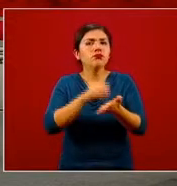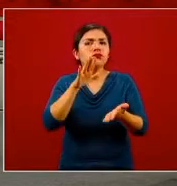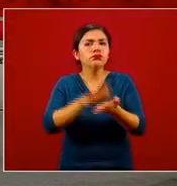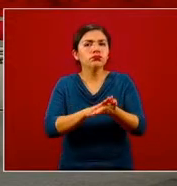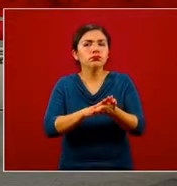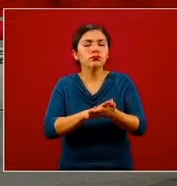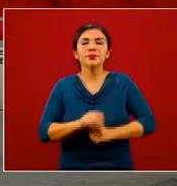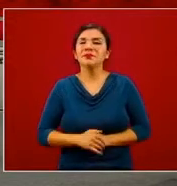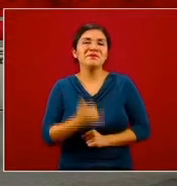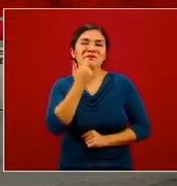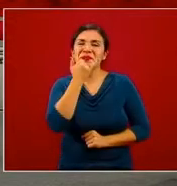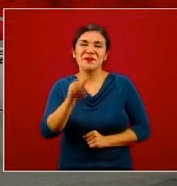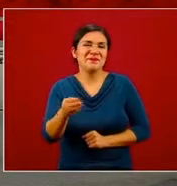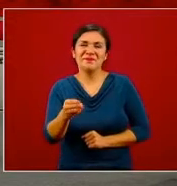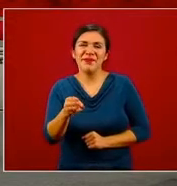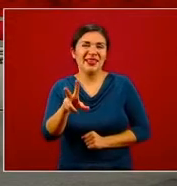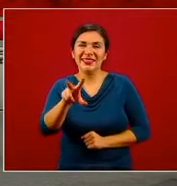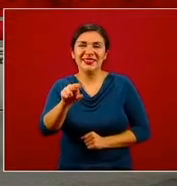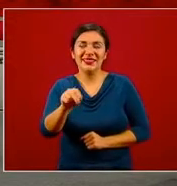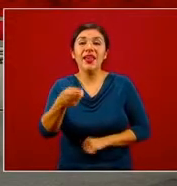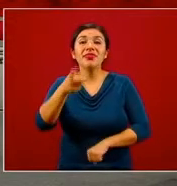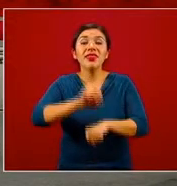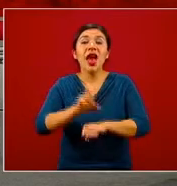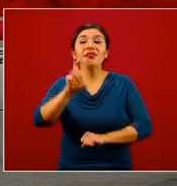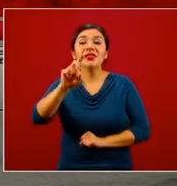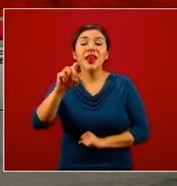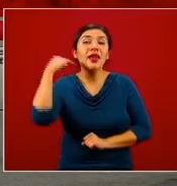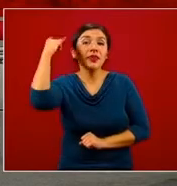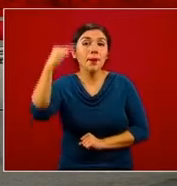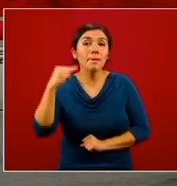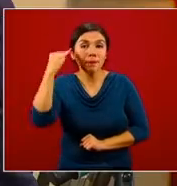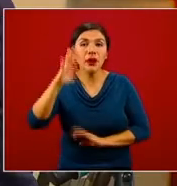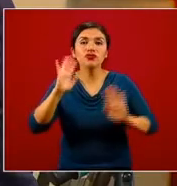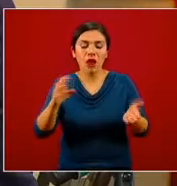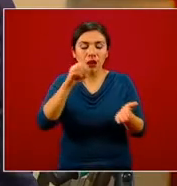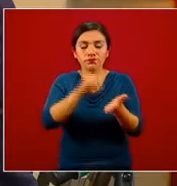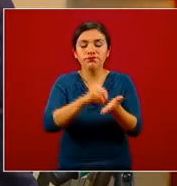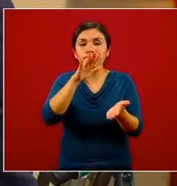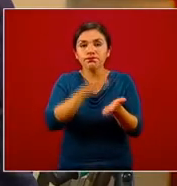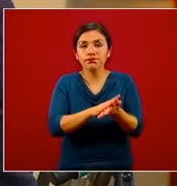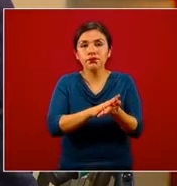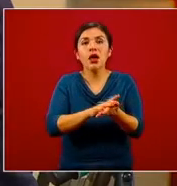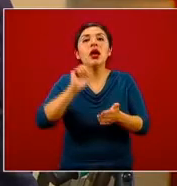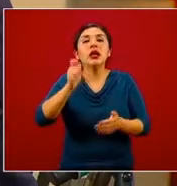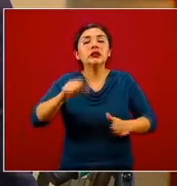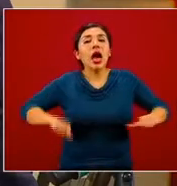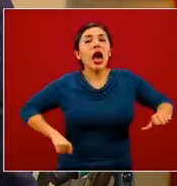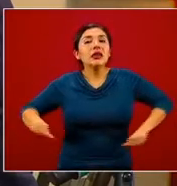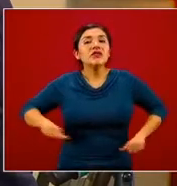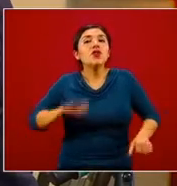As you know, the agreement with the Ministry of Health from May 30th,